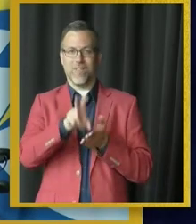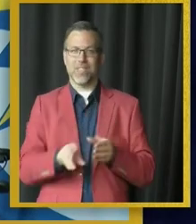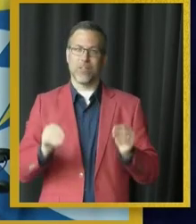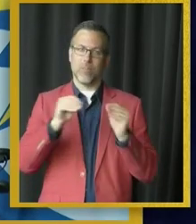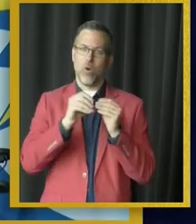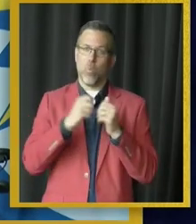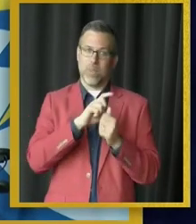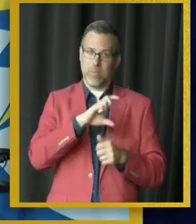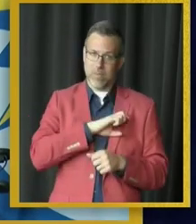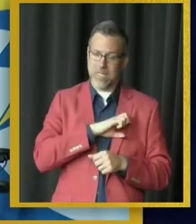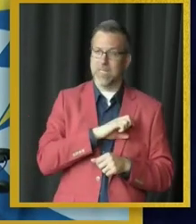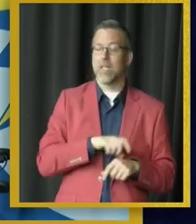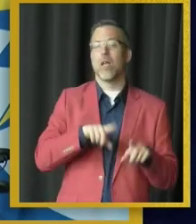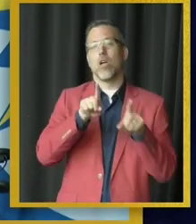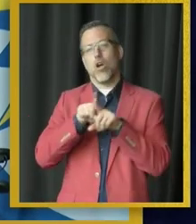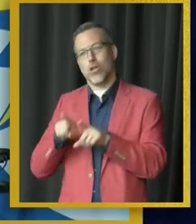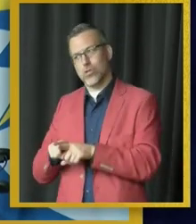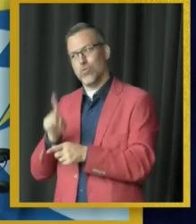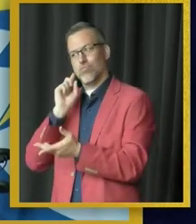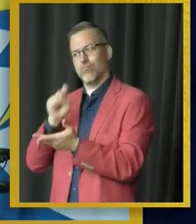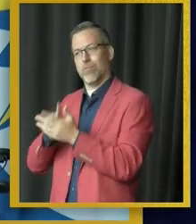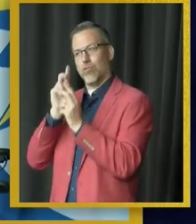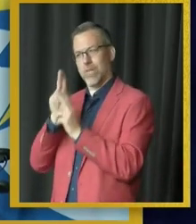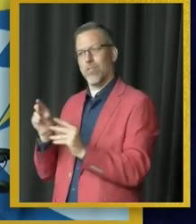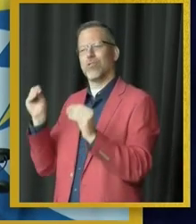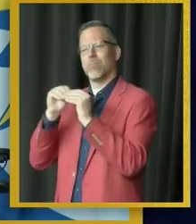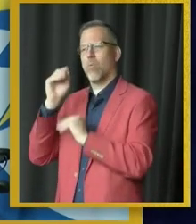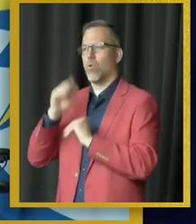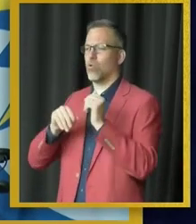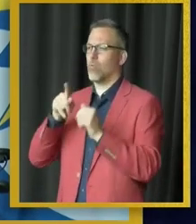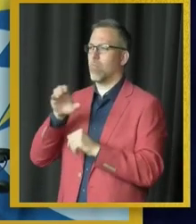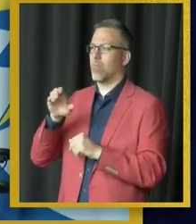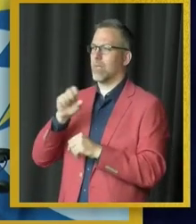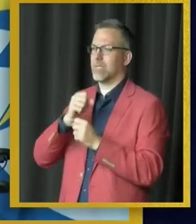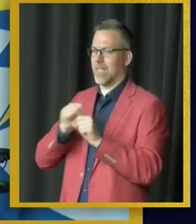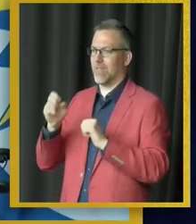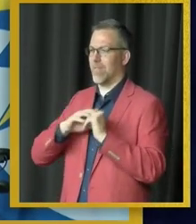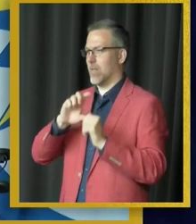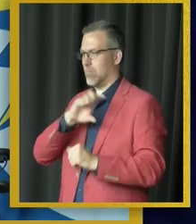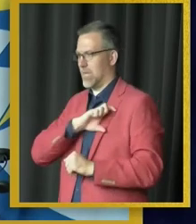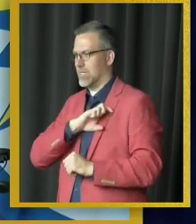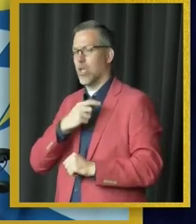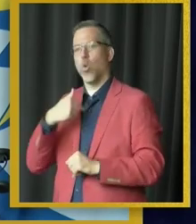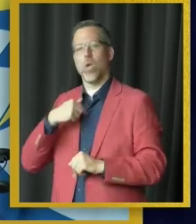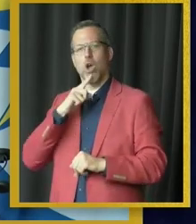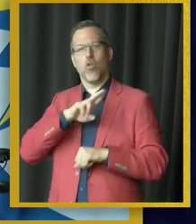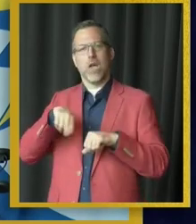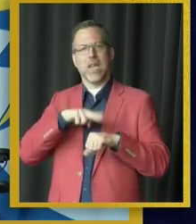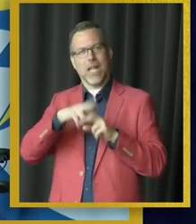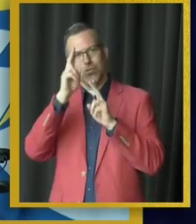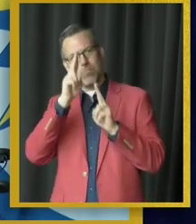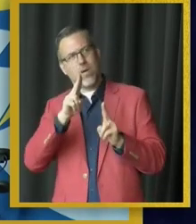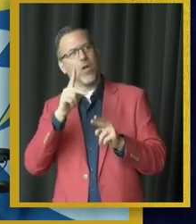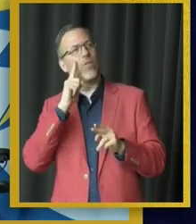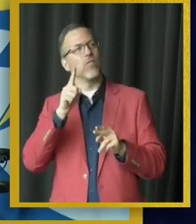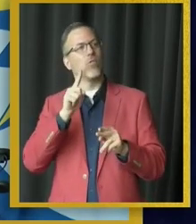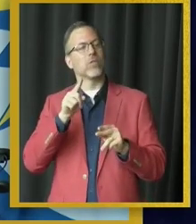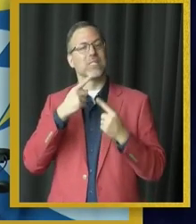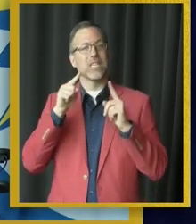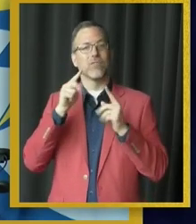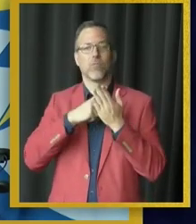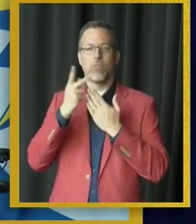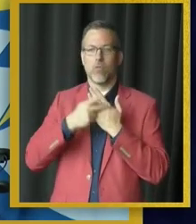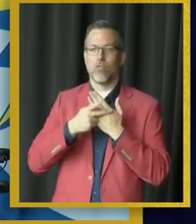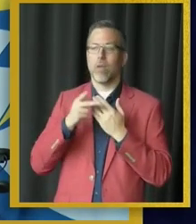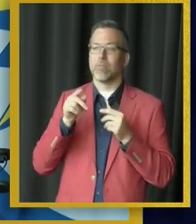police department, but also recognize there's more to public safety than law enforcement. We've become a national model through successful programs like Partner